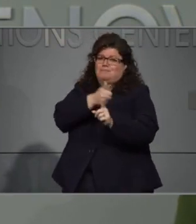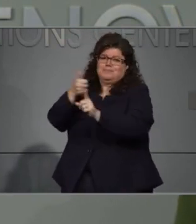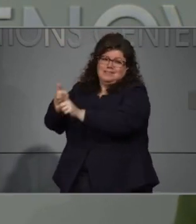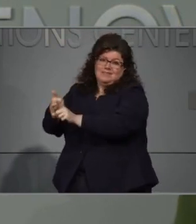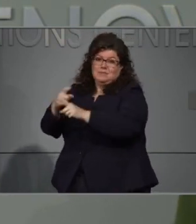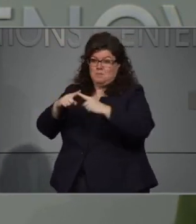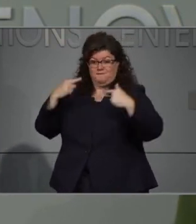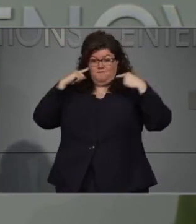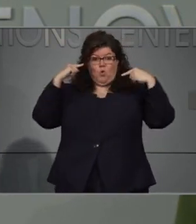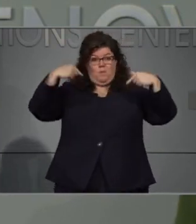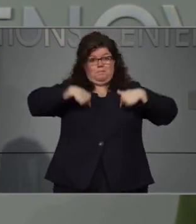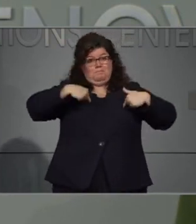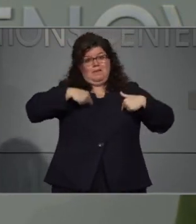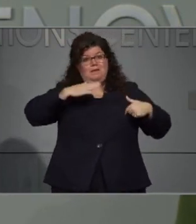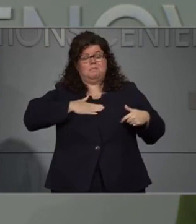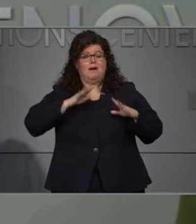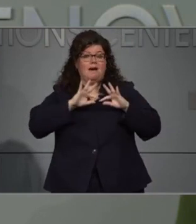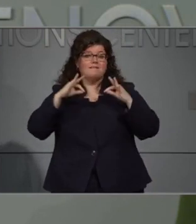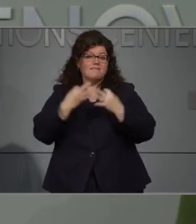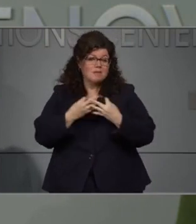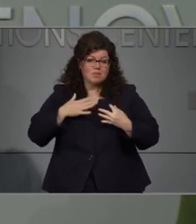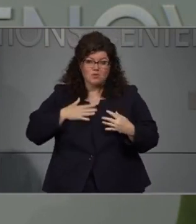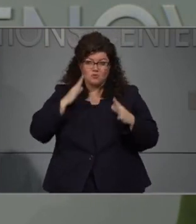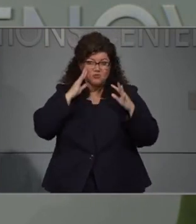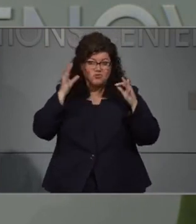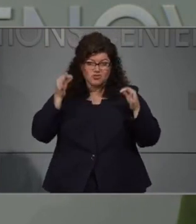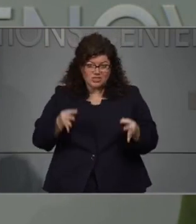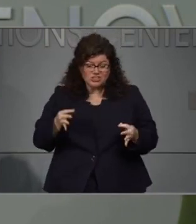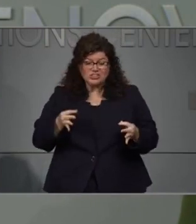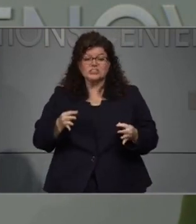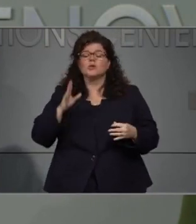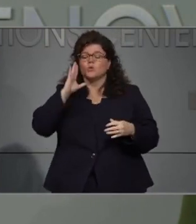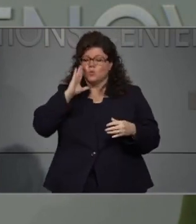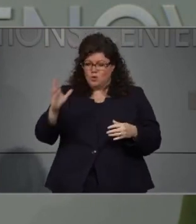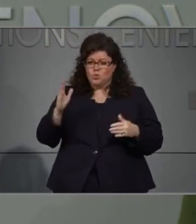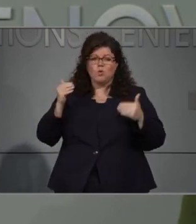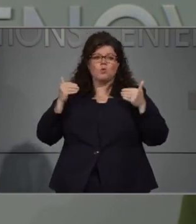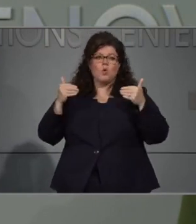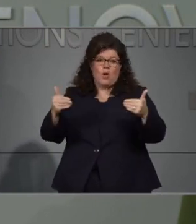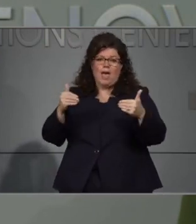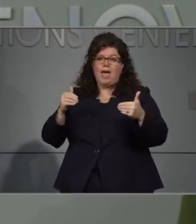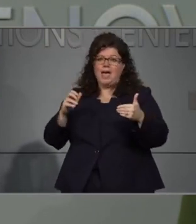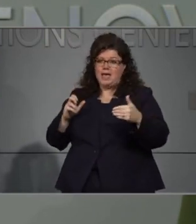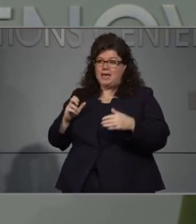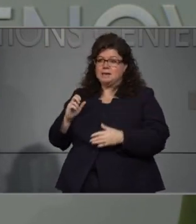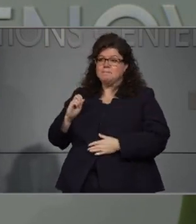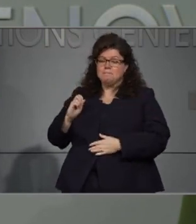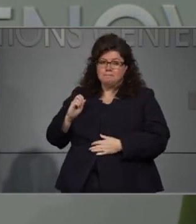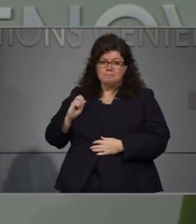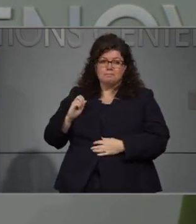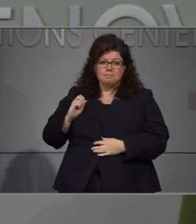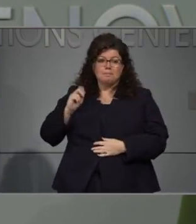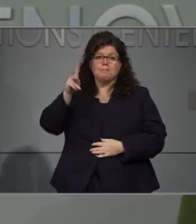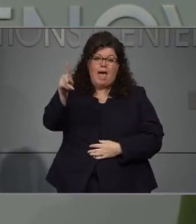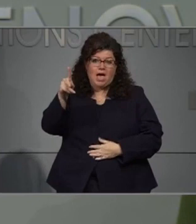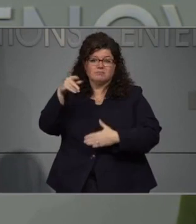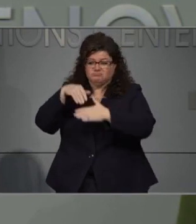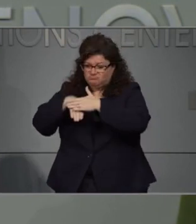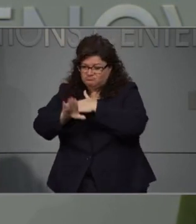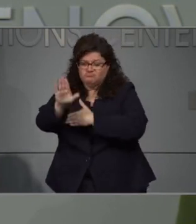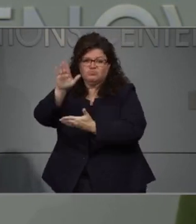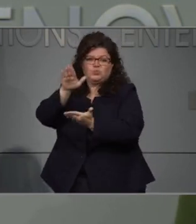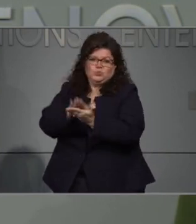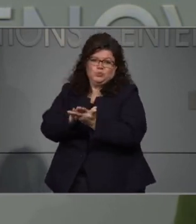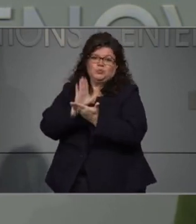for us right now, as a family, our decision is to have our girls go back to in-person